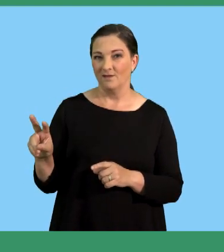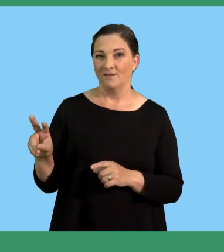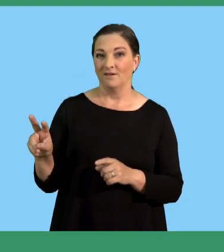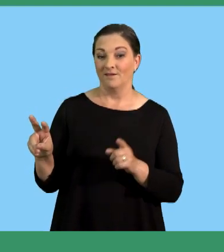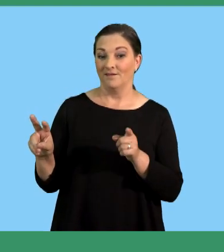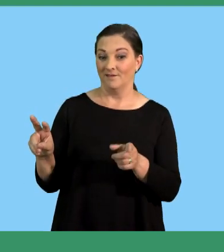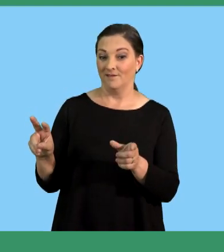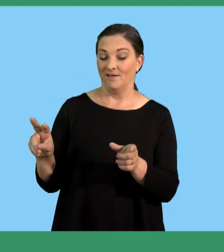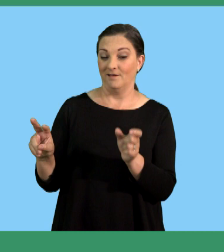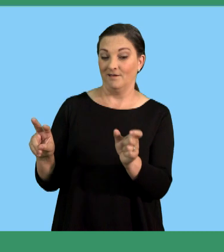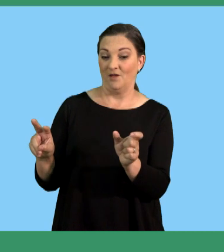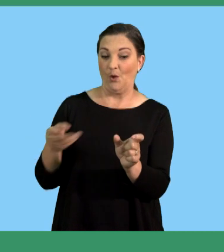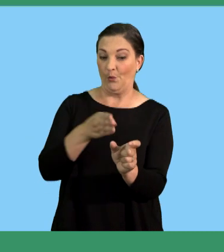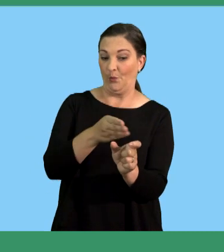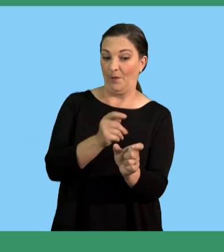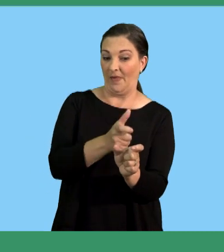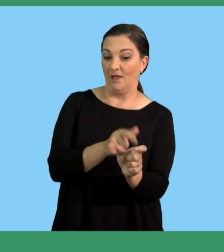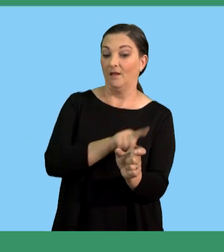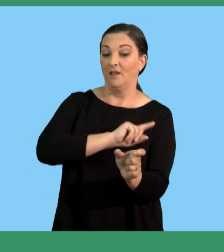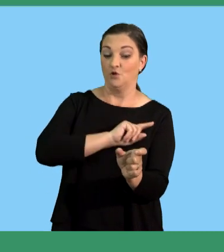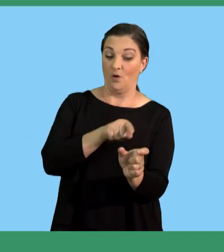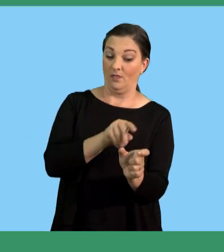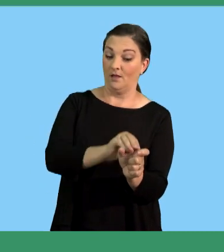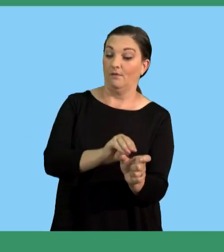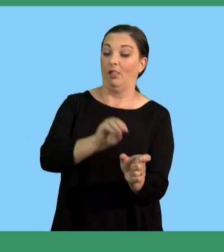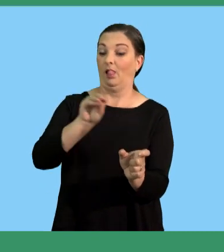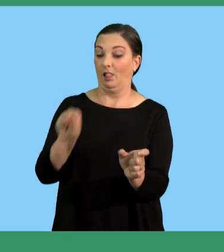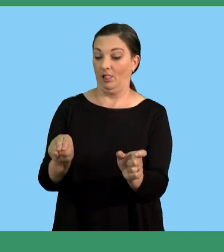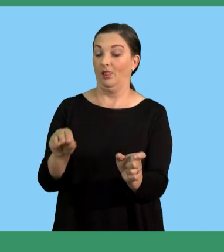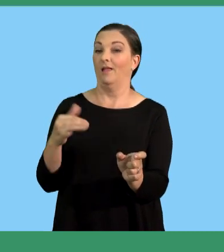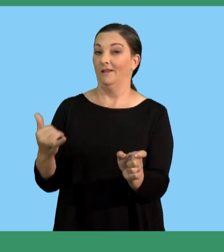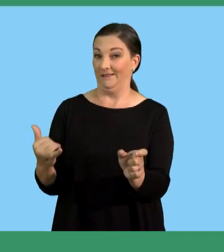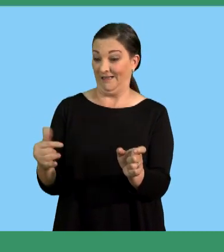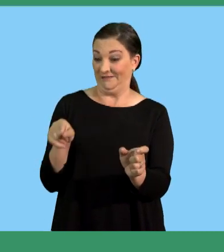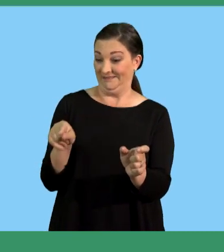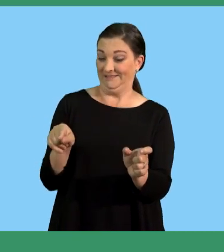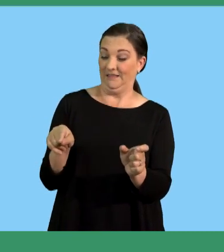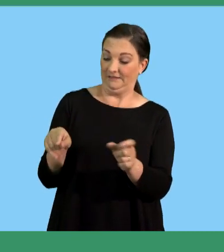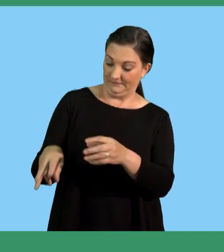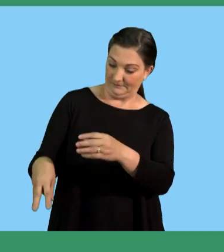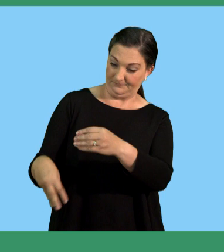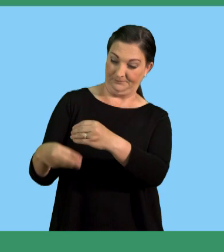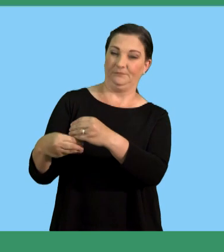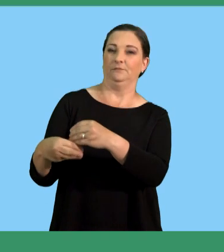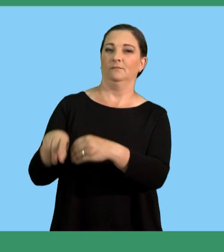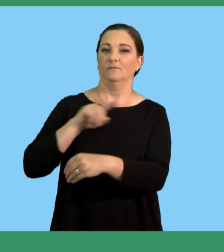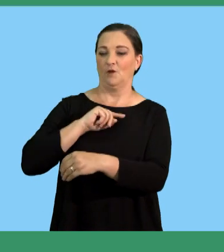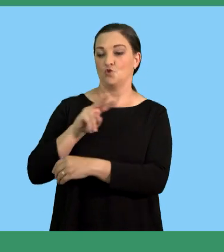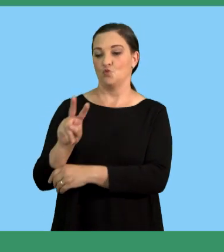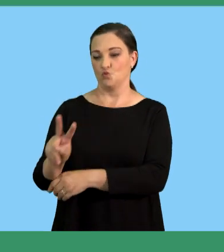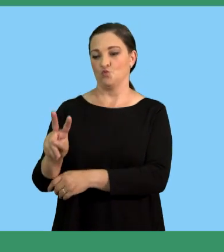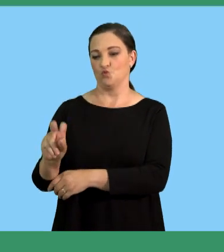receive 40,000. Why 40,000? Because there's 20,000 that was not paid in